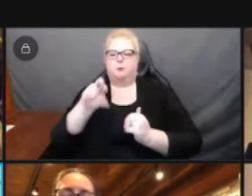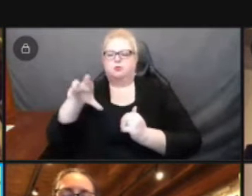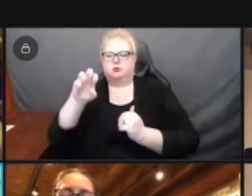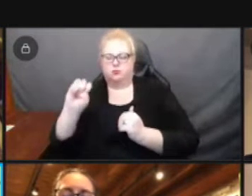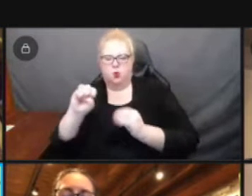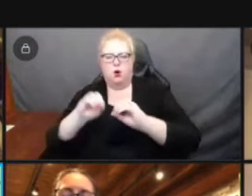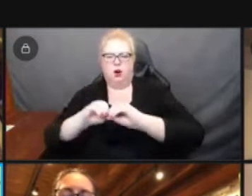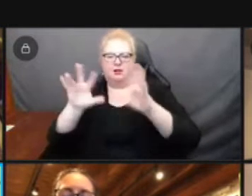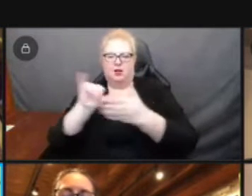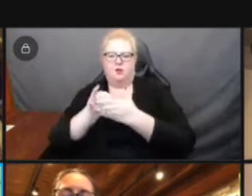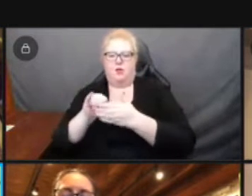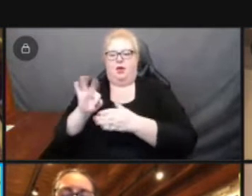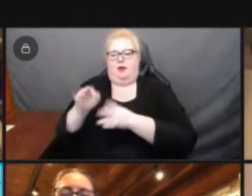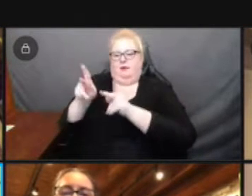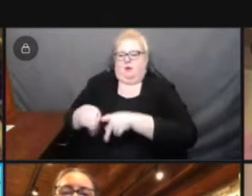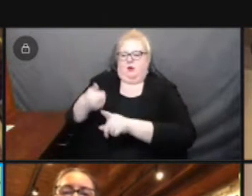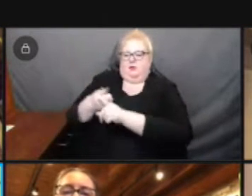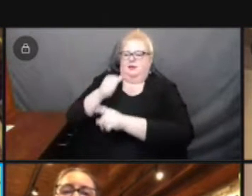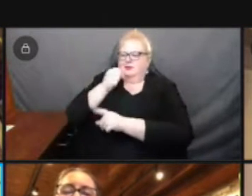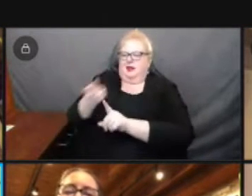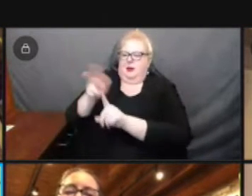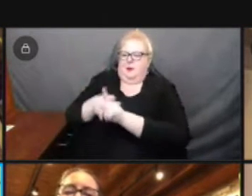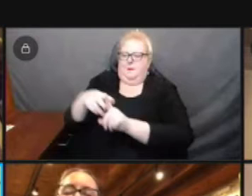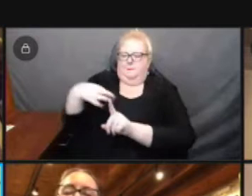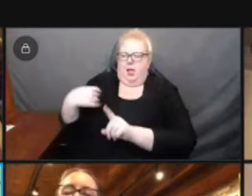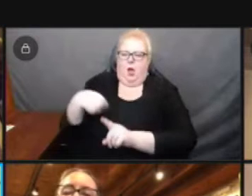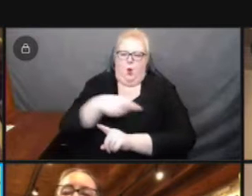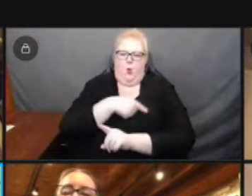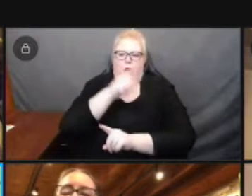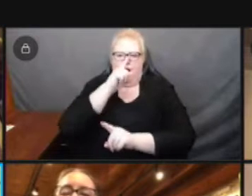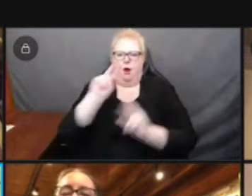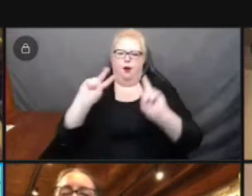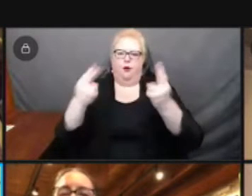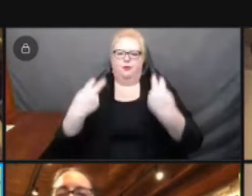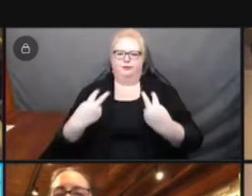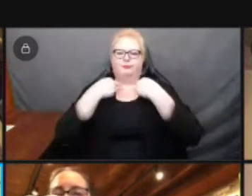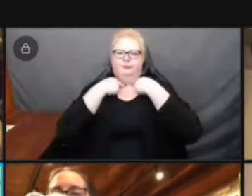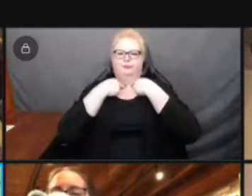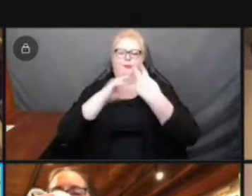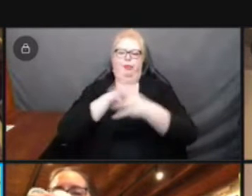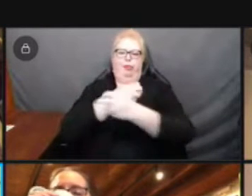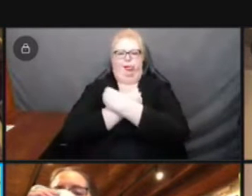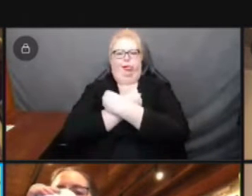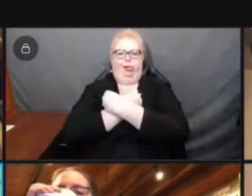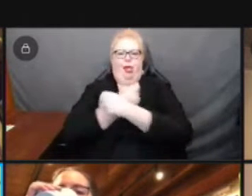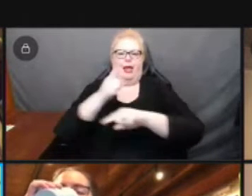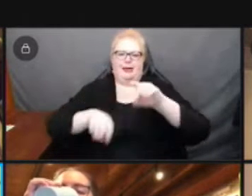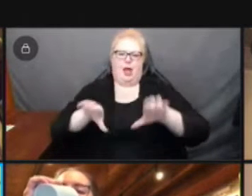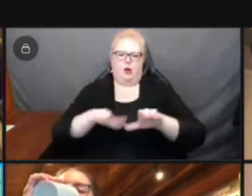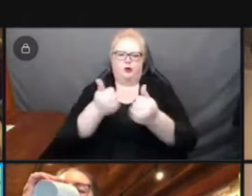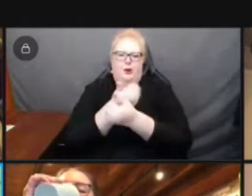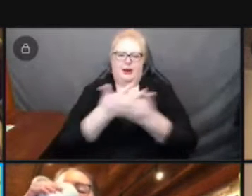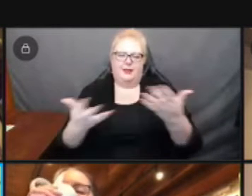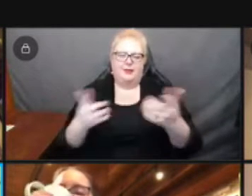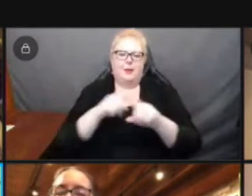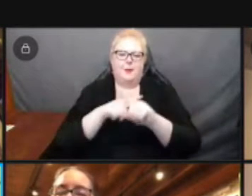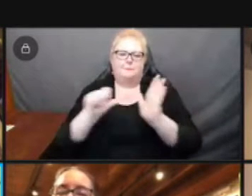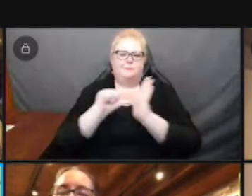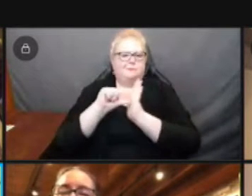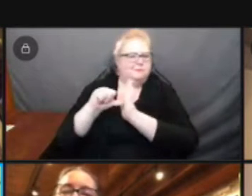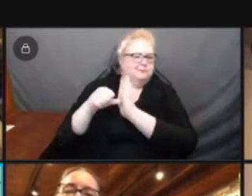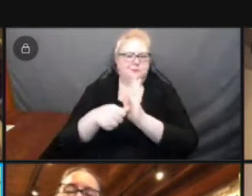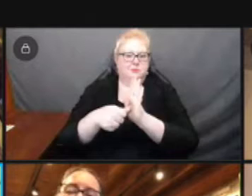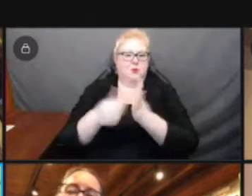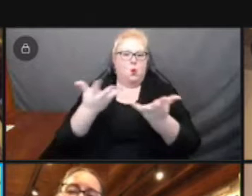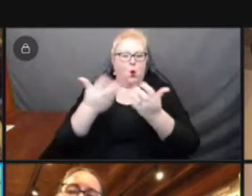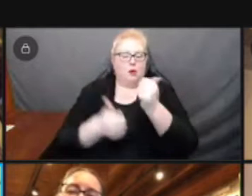apply themselves, then we're pretty much handcuffed in terms of what we can do. But I just wanted to emphasize that the most often, and that's